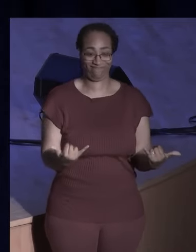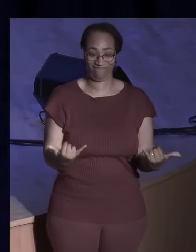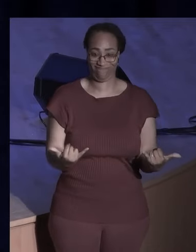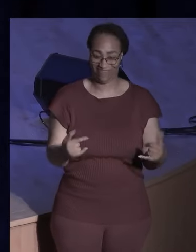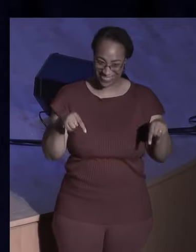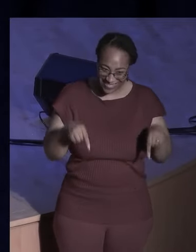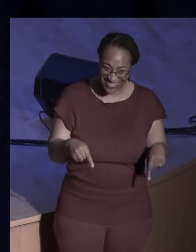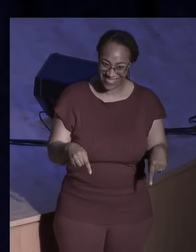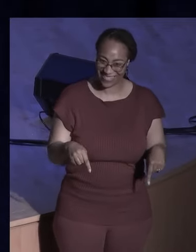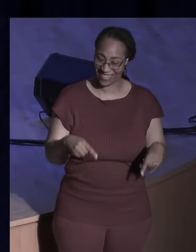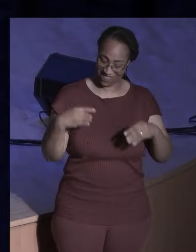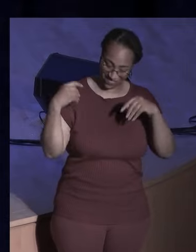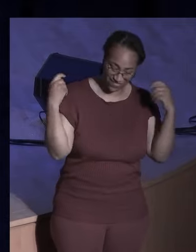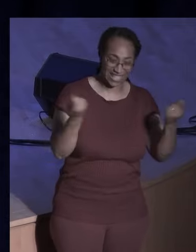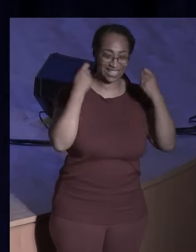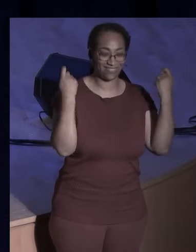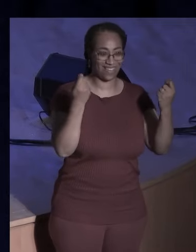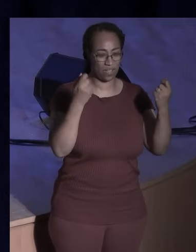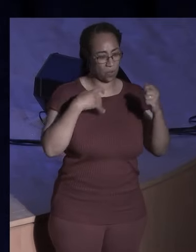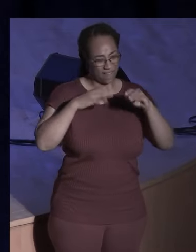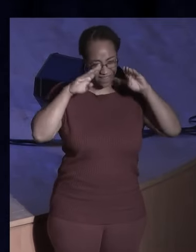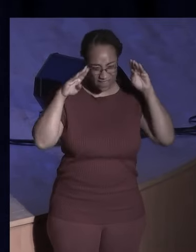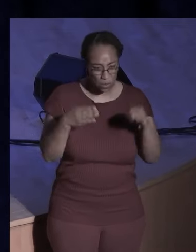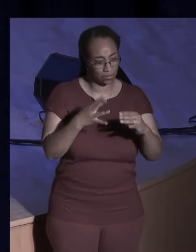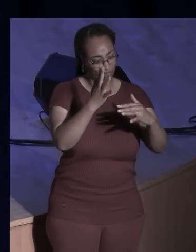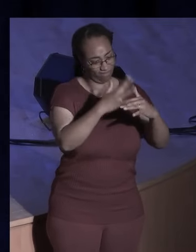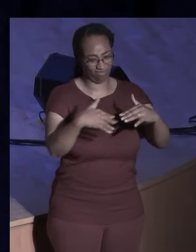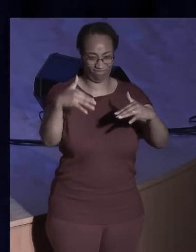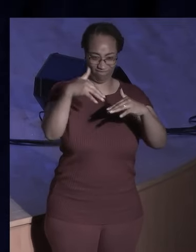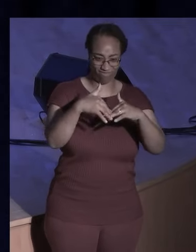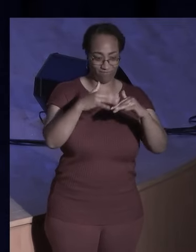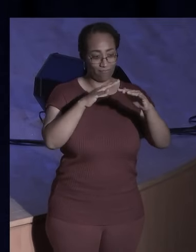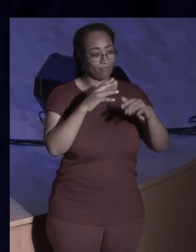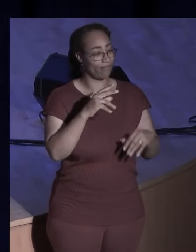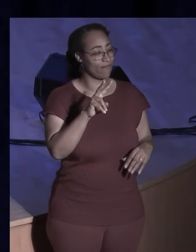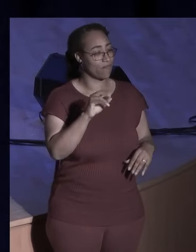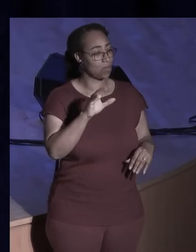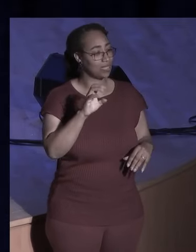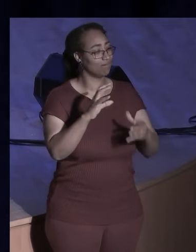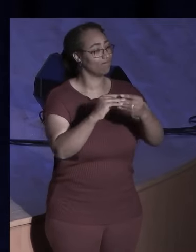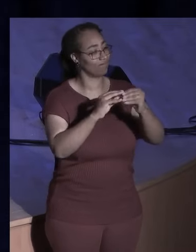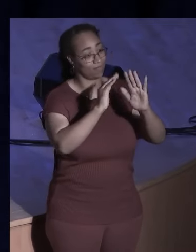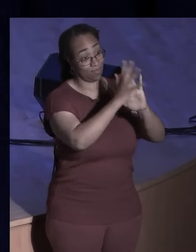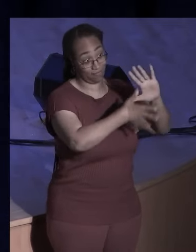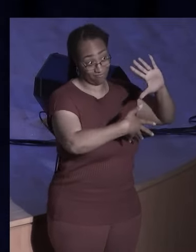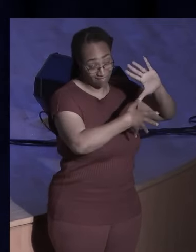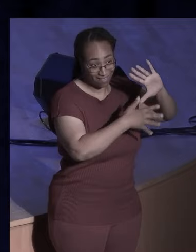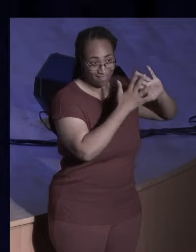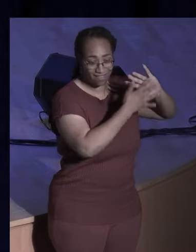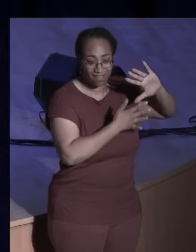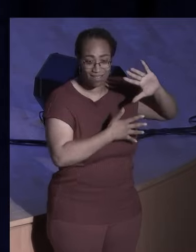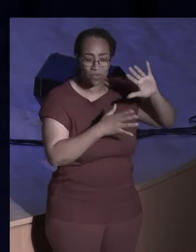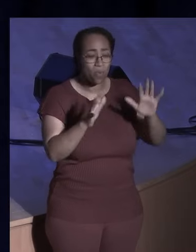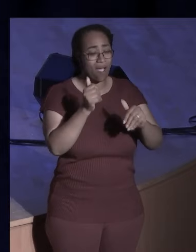on Indigenous voices of the Americas. Every day that we celebrate, every day that we dance and sing